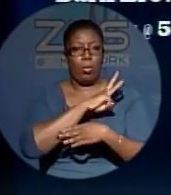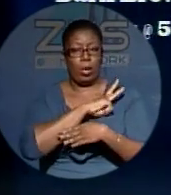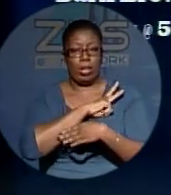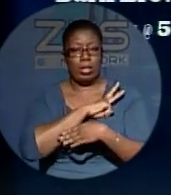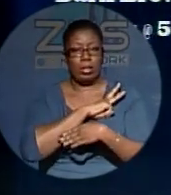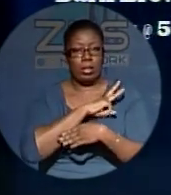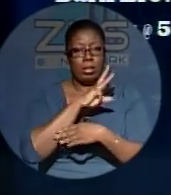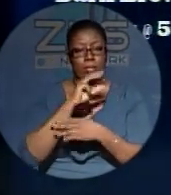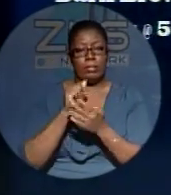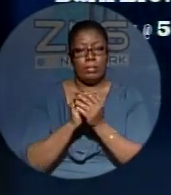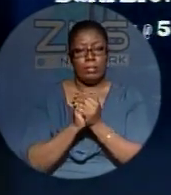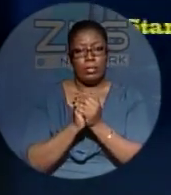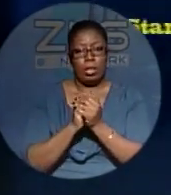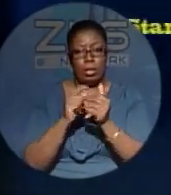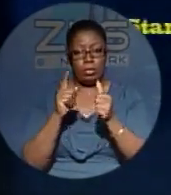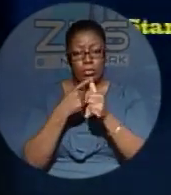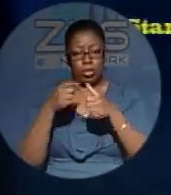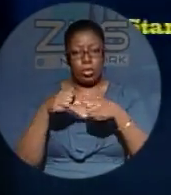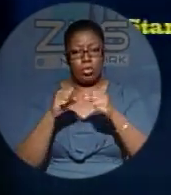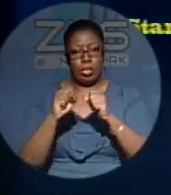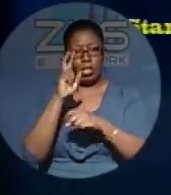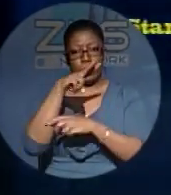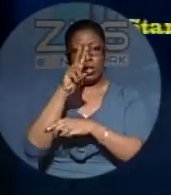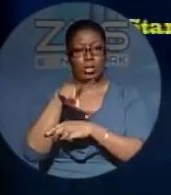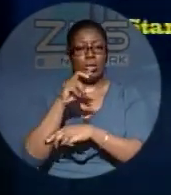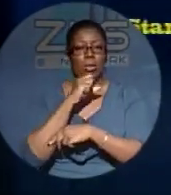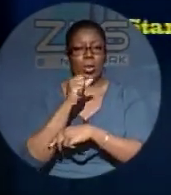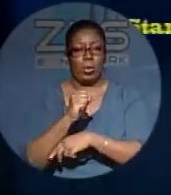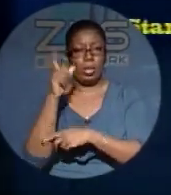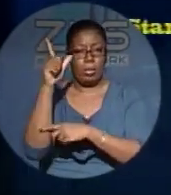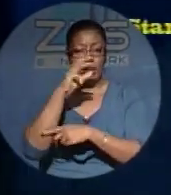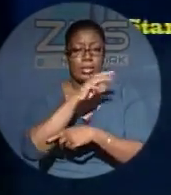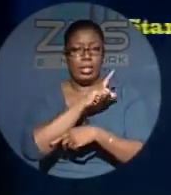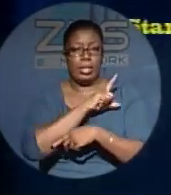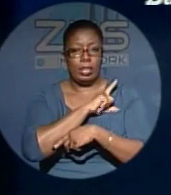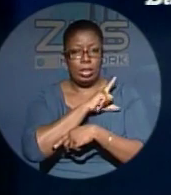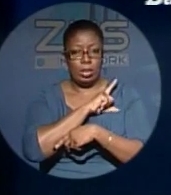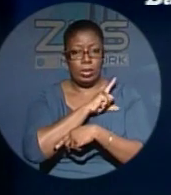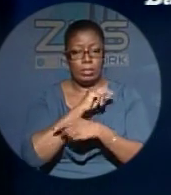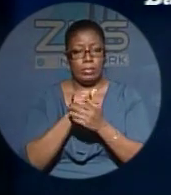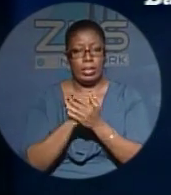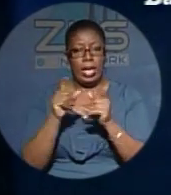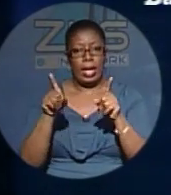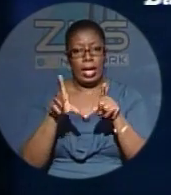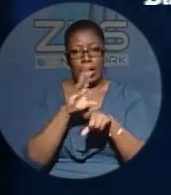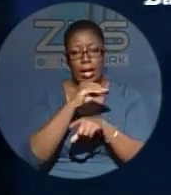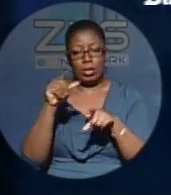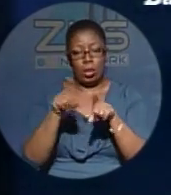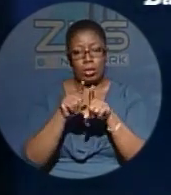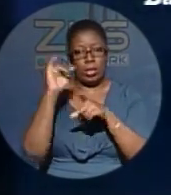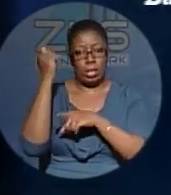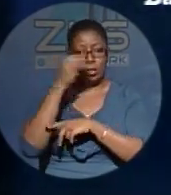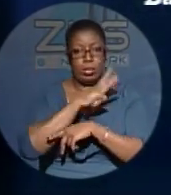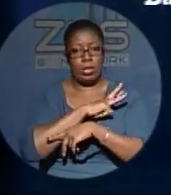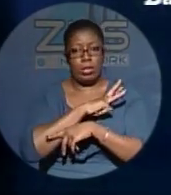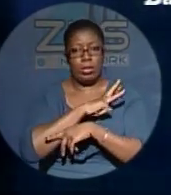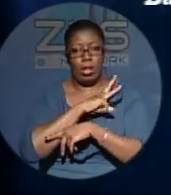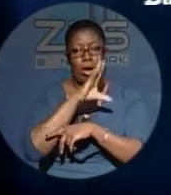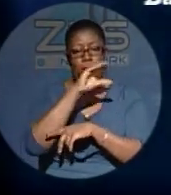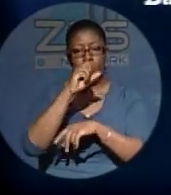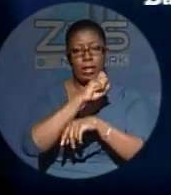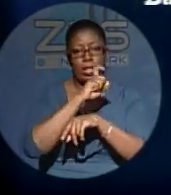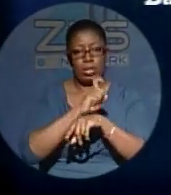a.k.a. Muggs, of First Street, 22-year-old Ormand Leon of Homestead Street, and Garrison Piperoom Jr. of Mosstown